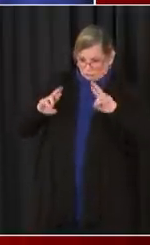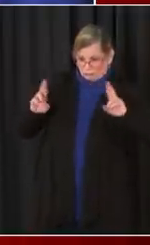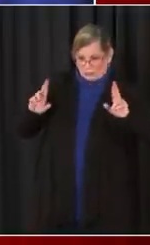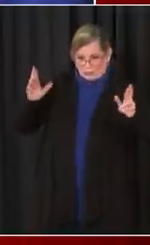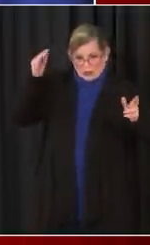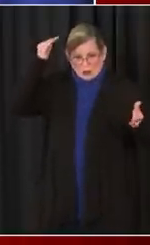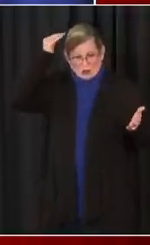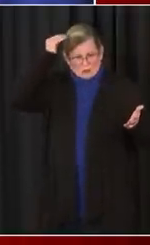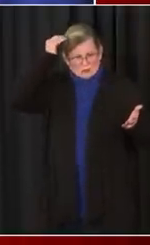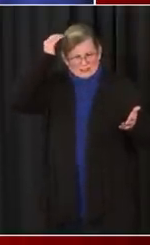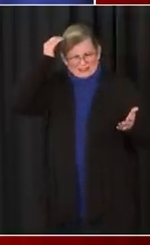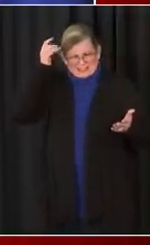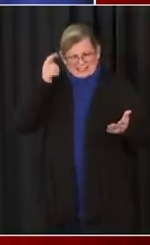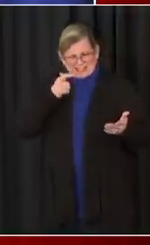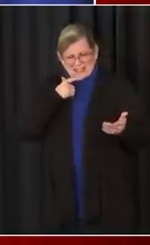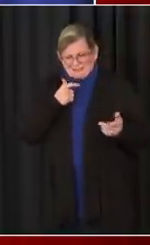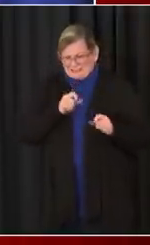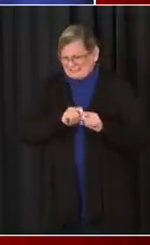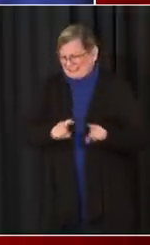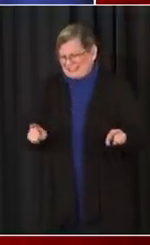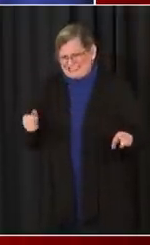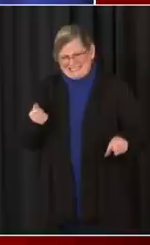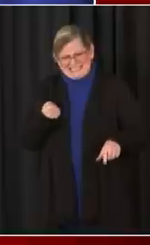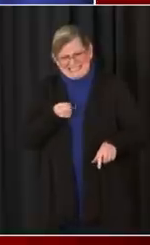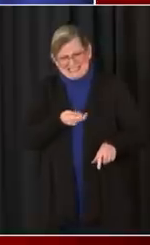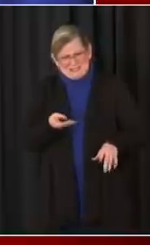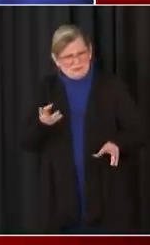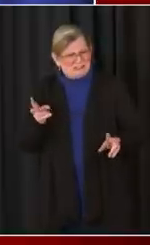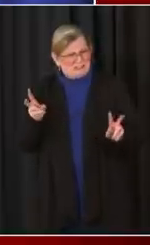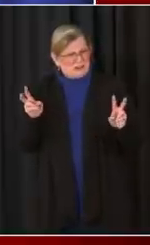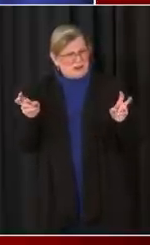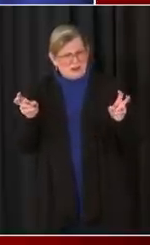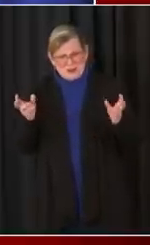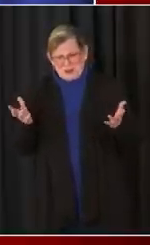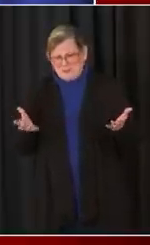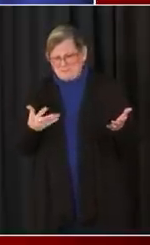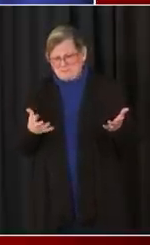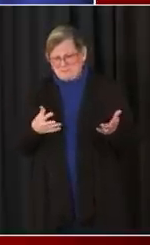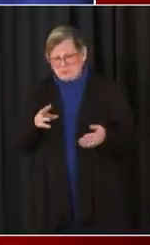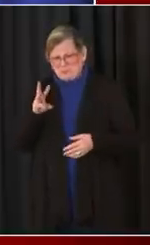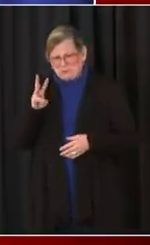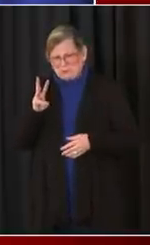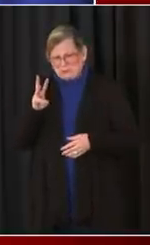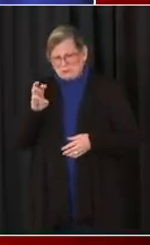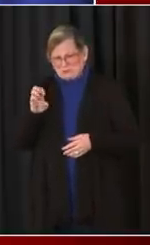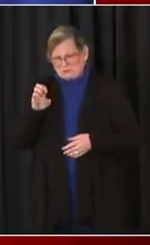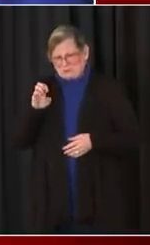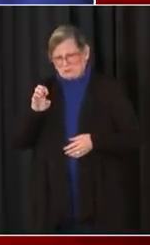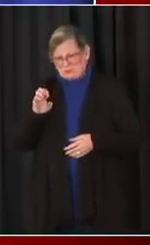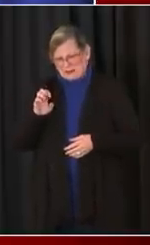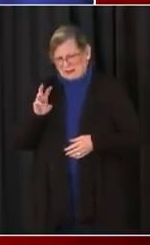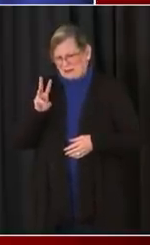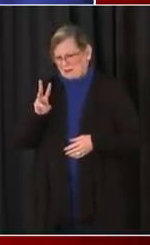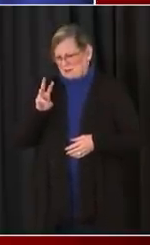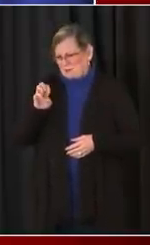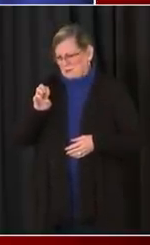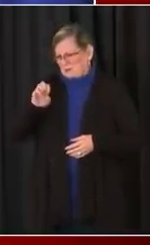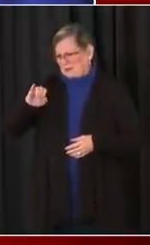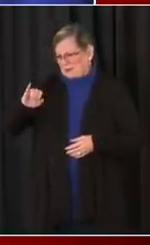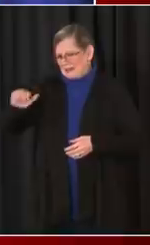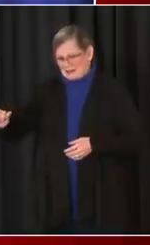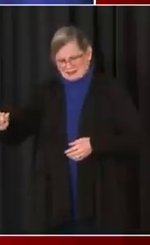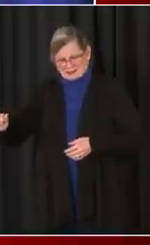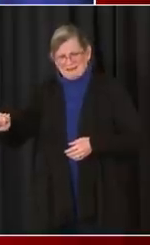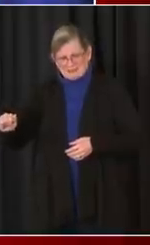I think we issued several what do you call those? WIA alerts that went out on people's cell phones. That